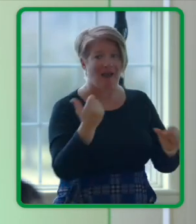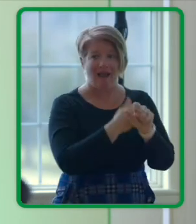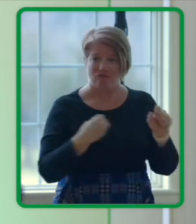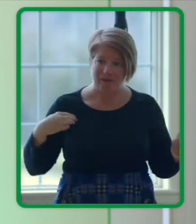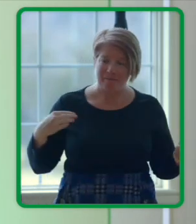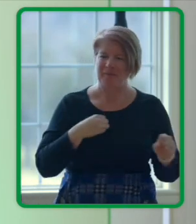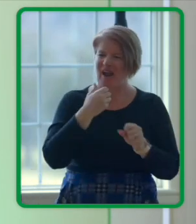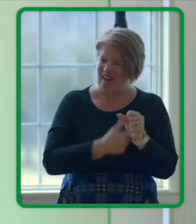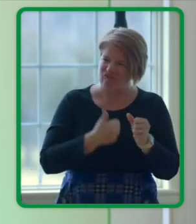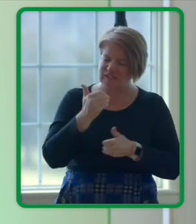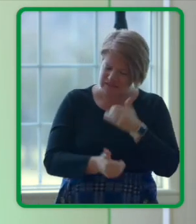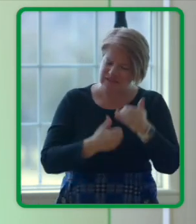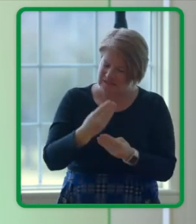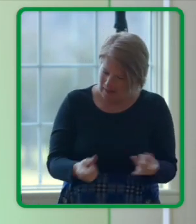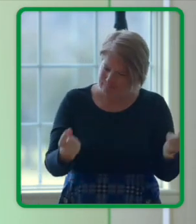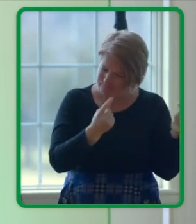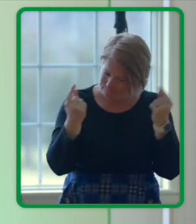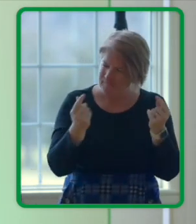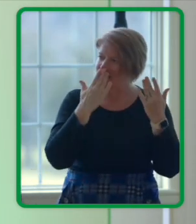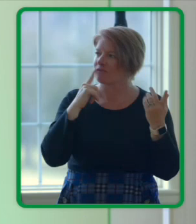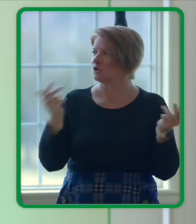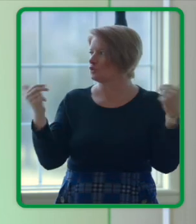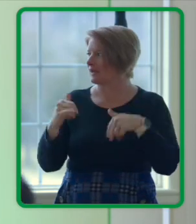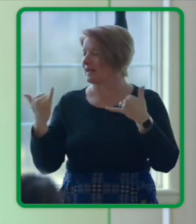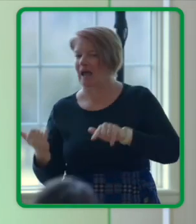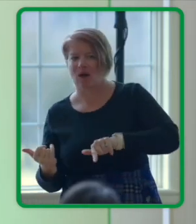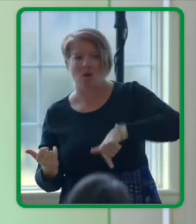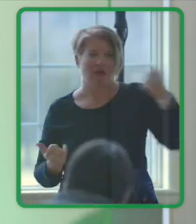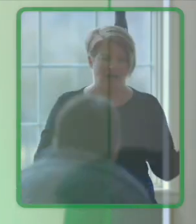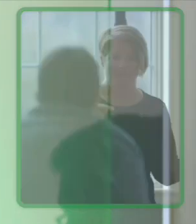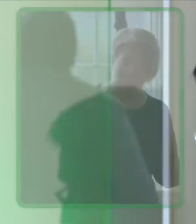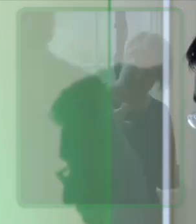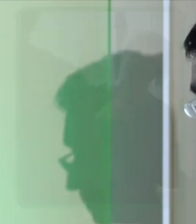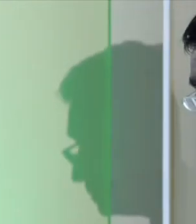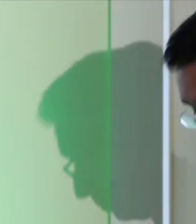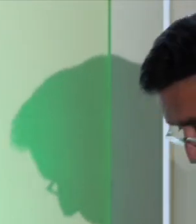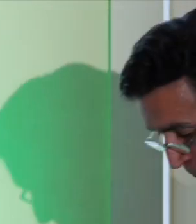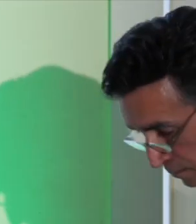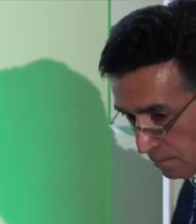step of the way. Thank you so much for joining us here tonight, and I'll turn the microphone back to Pete Lopez. Thank you.